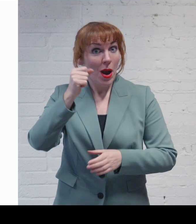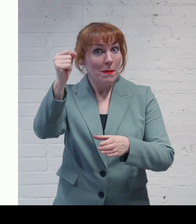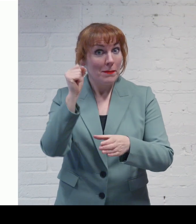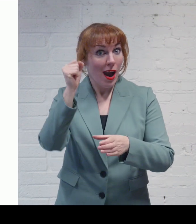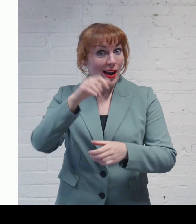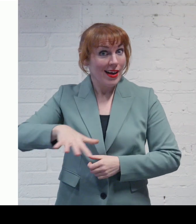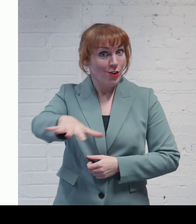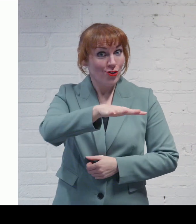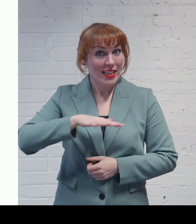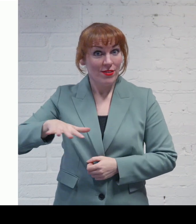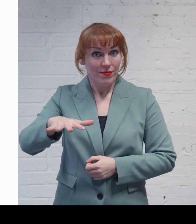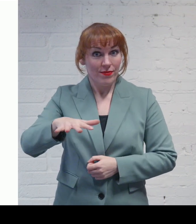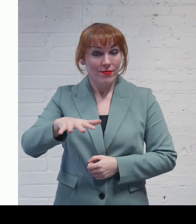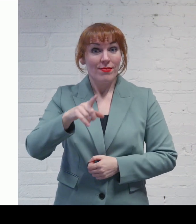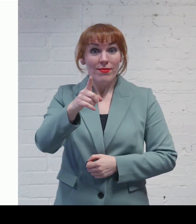area.